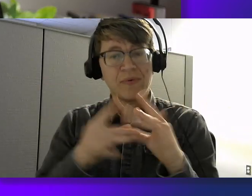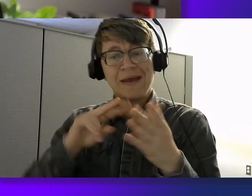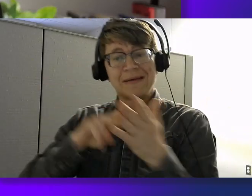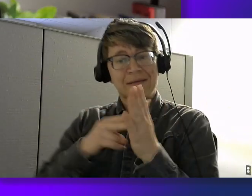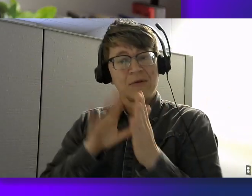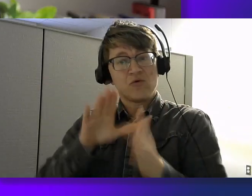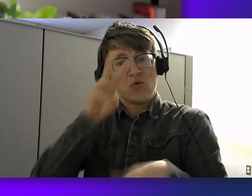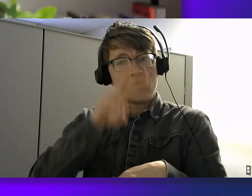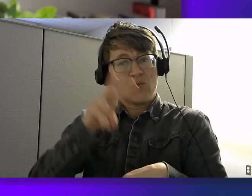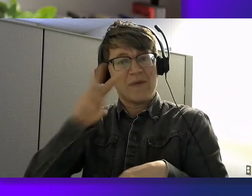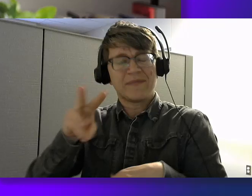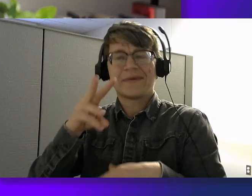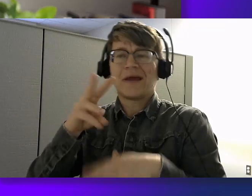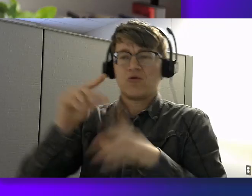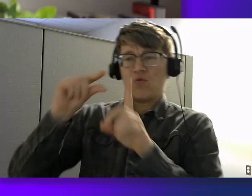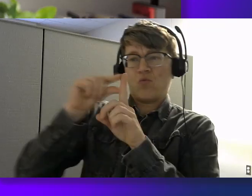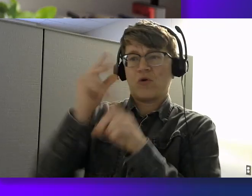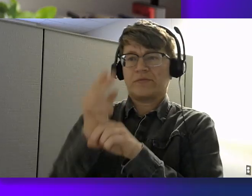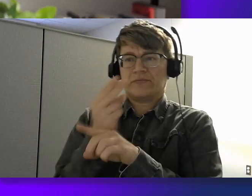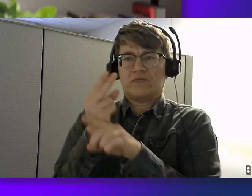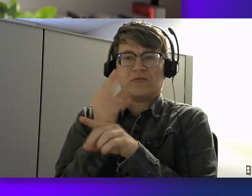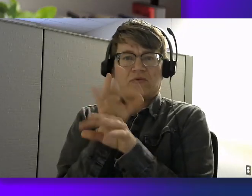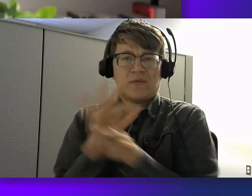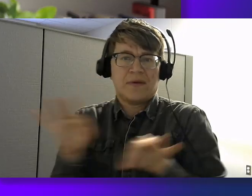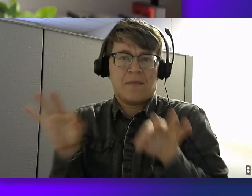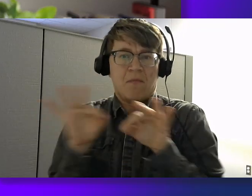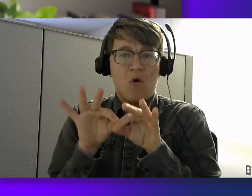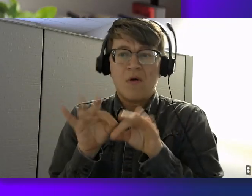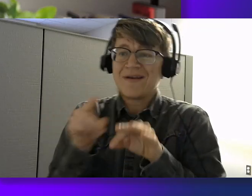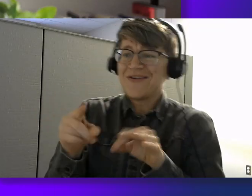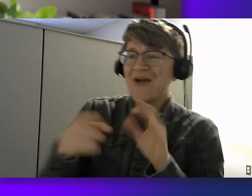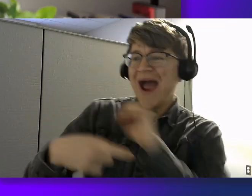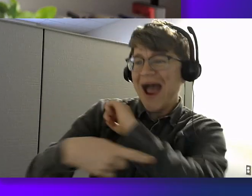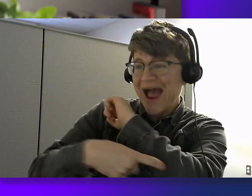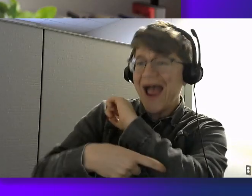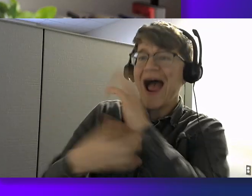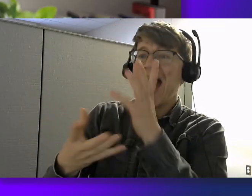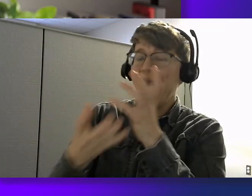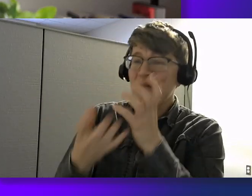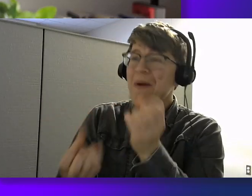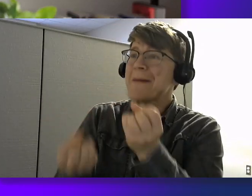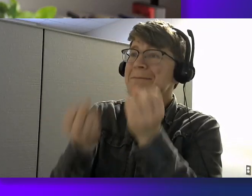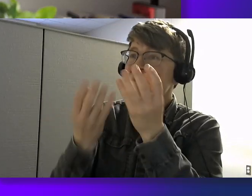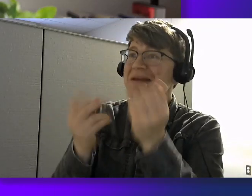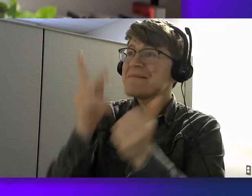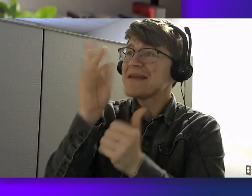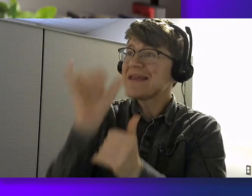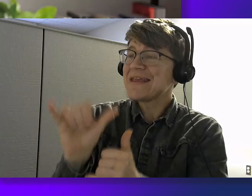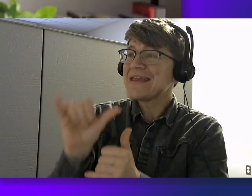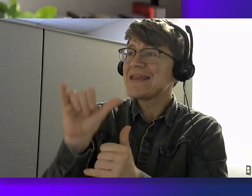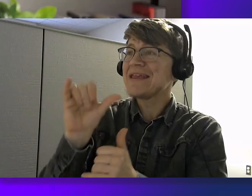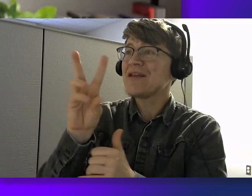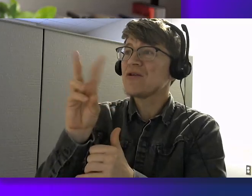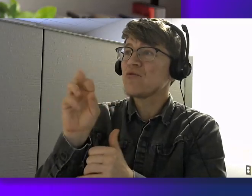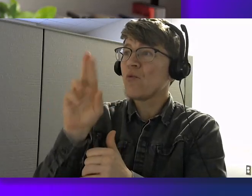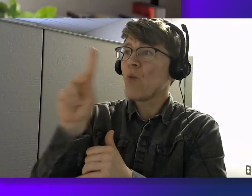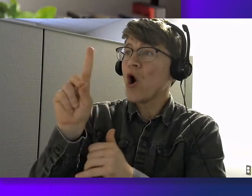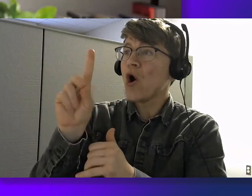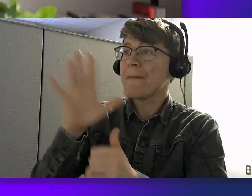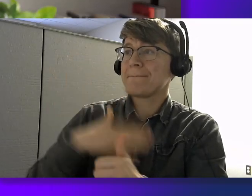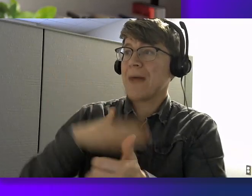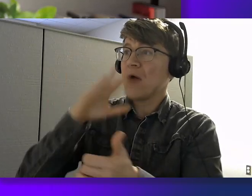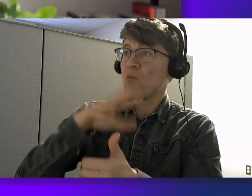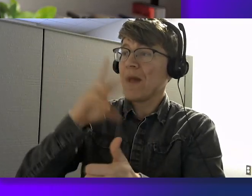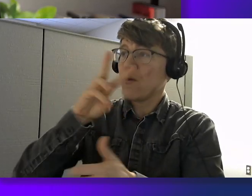While it might be tempting to use a lot of keywords on your pages in hopes of matching as many queries as possible, this won't help